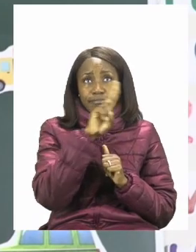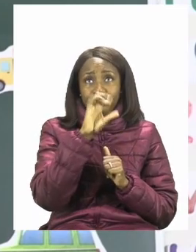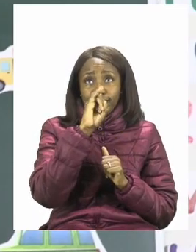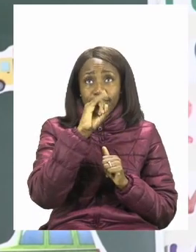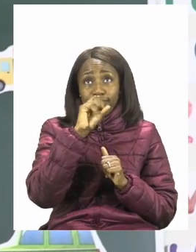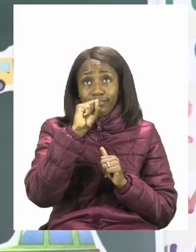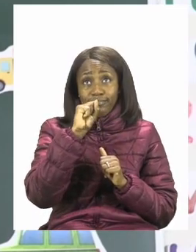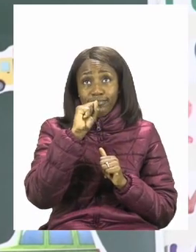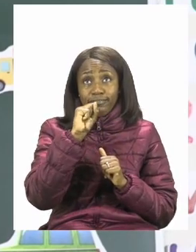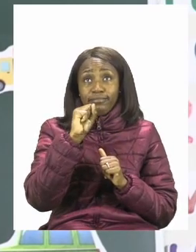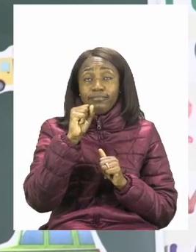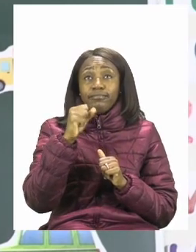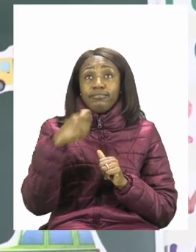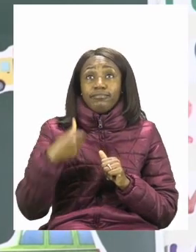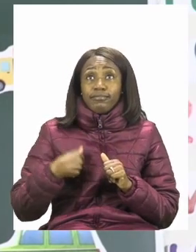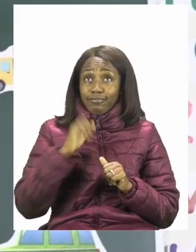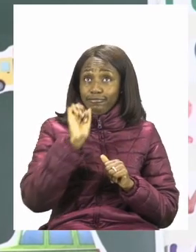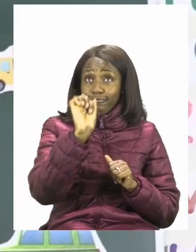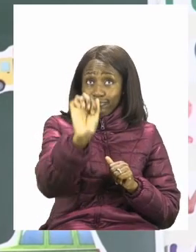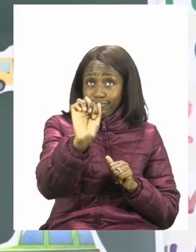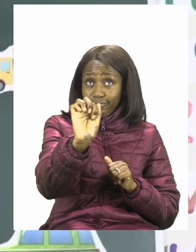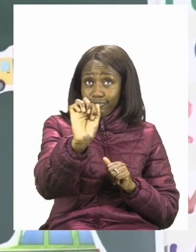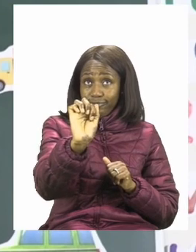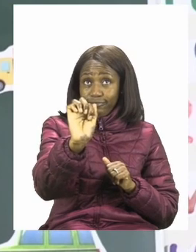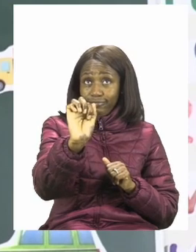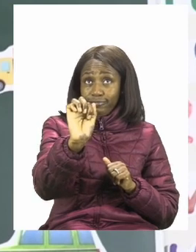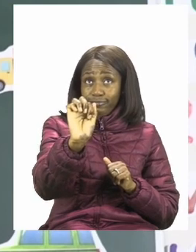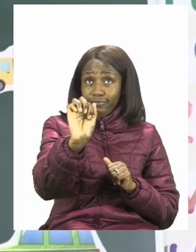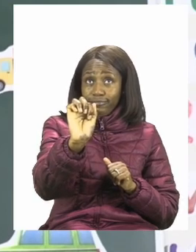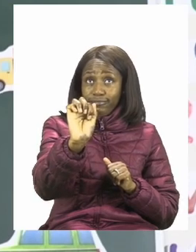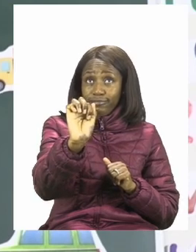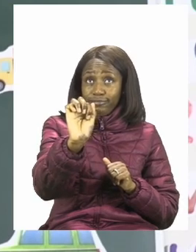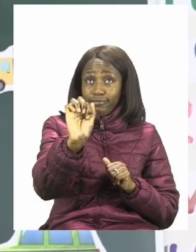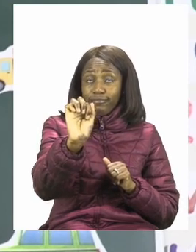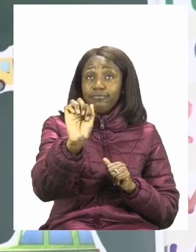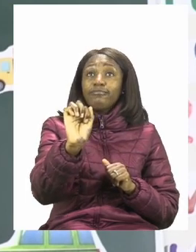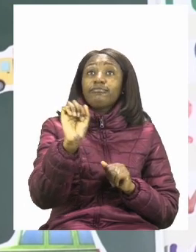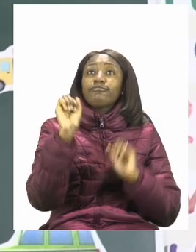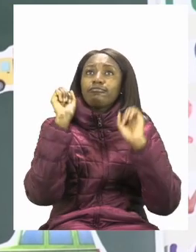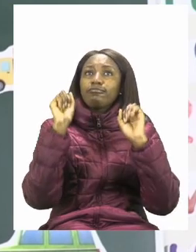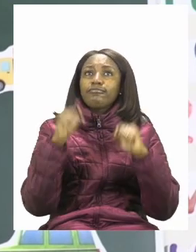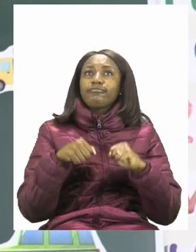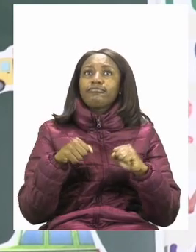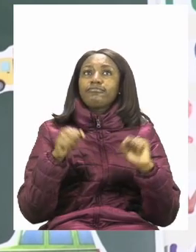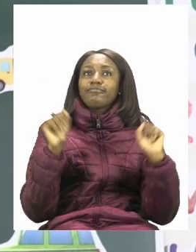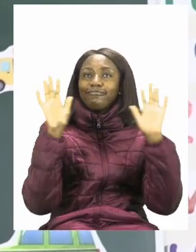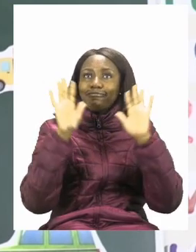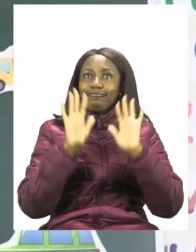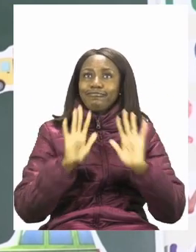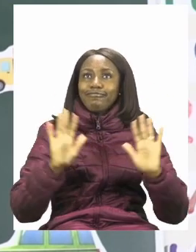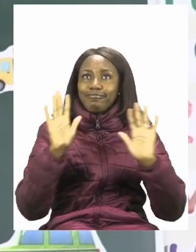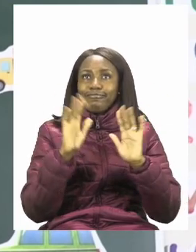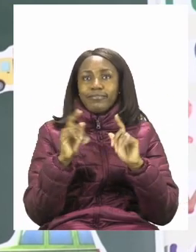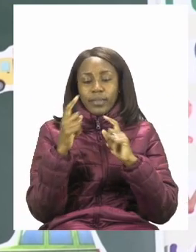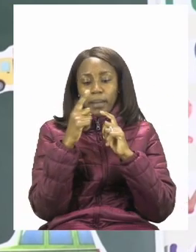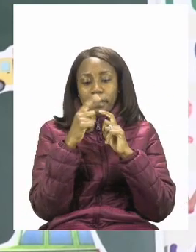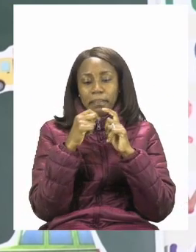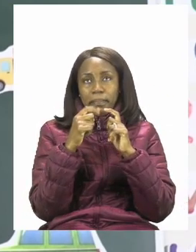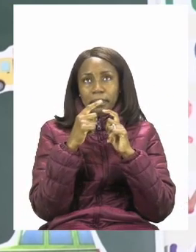his, all the little blocks with the word his, you must